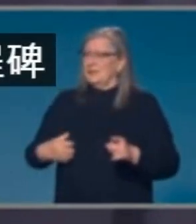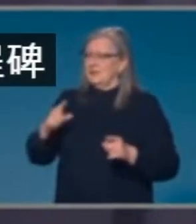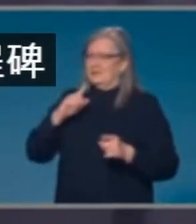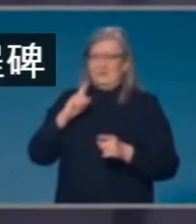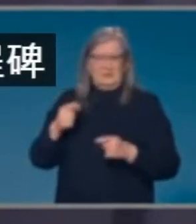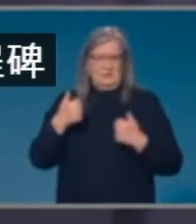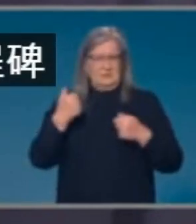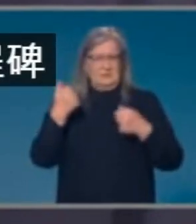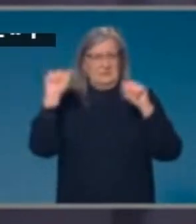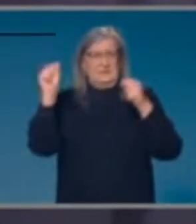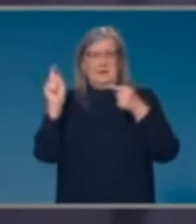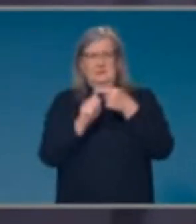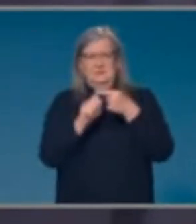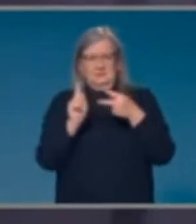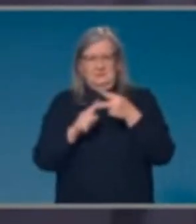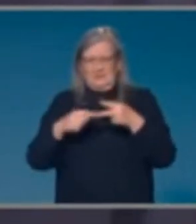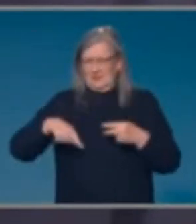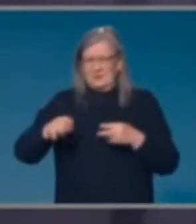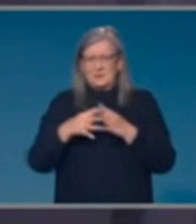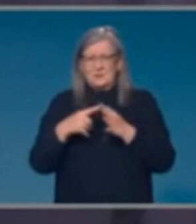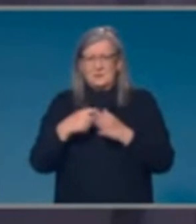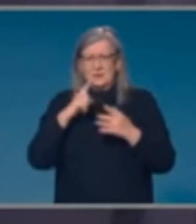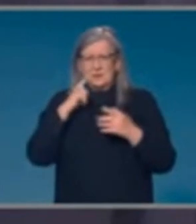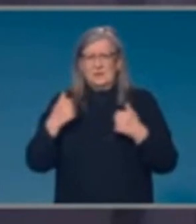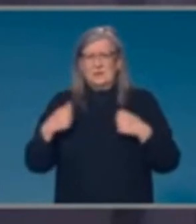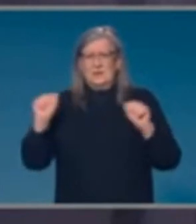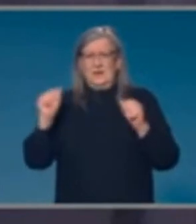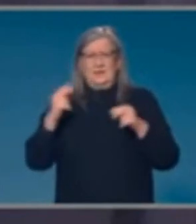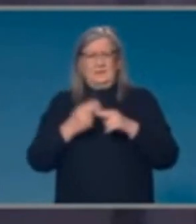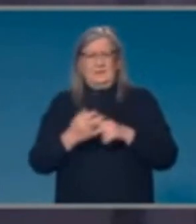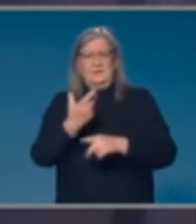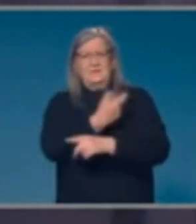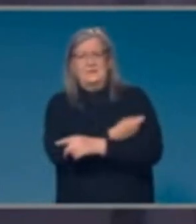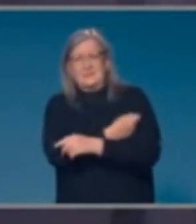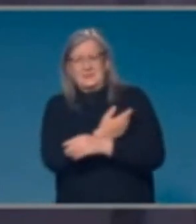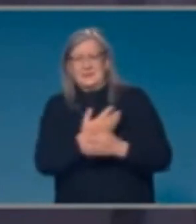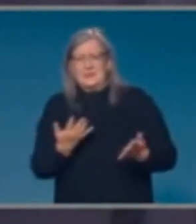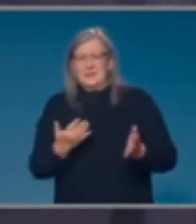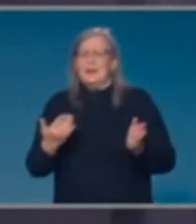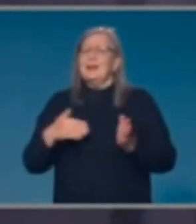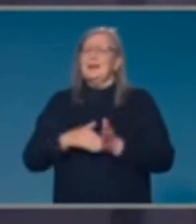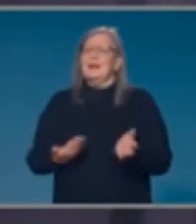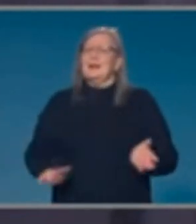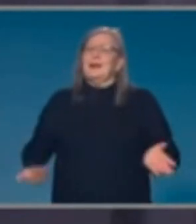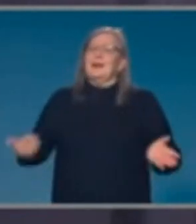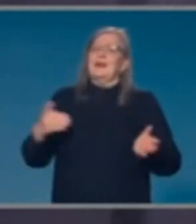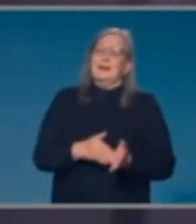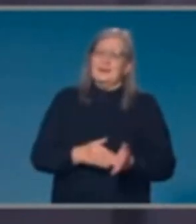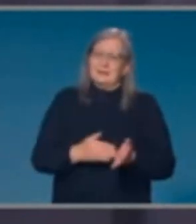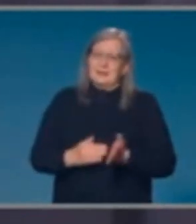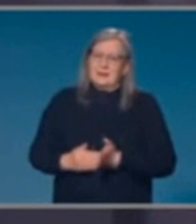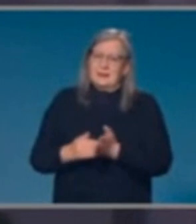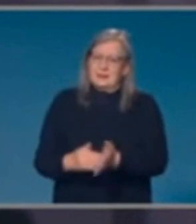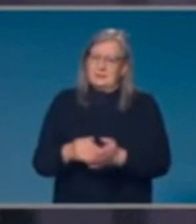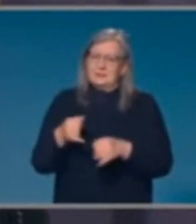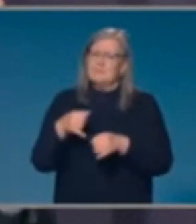week in terms of vaccination coverage, we're now adding that extra protection that treatments can give. And